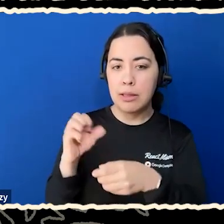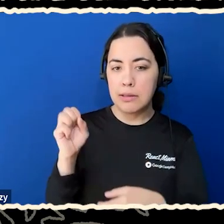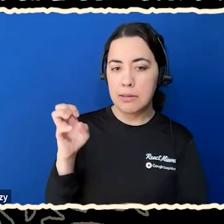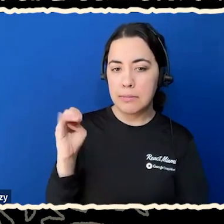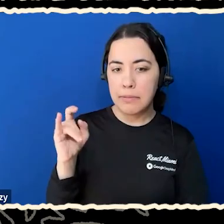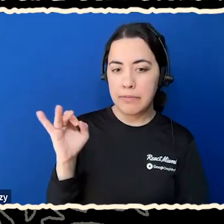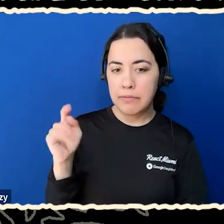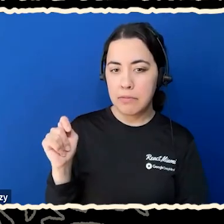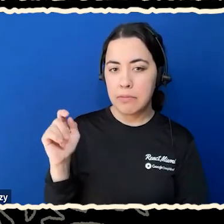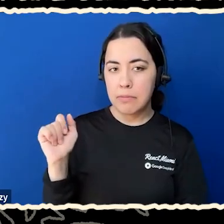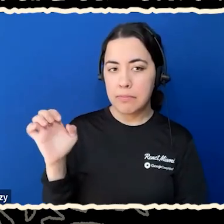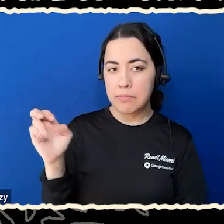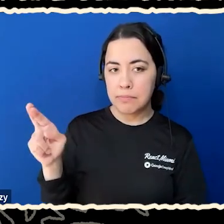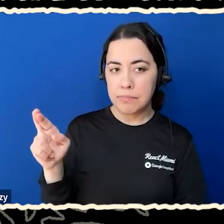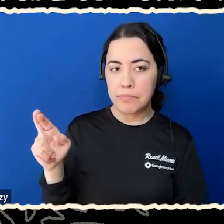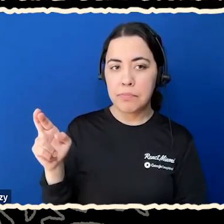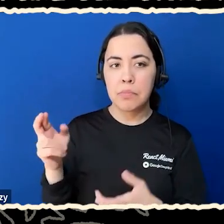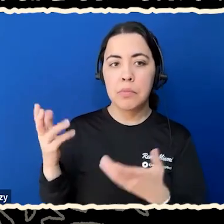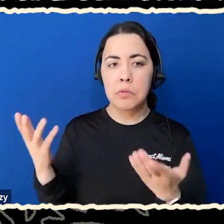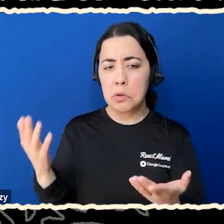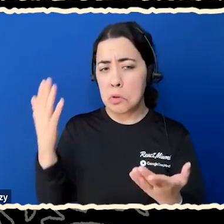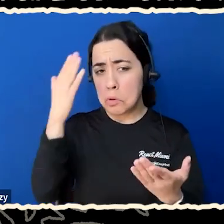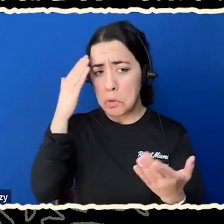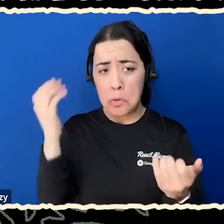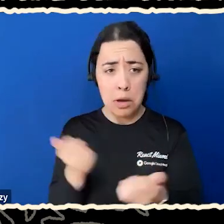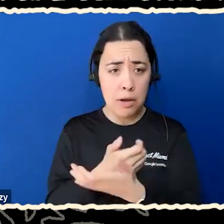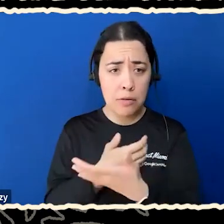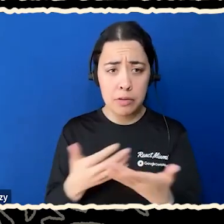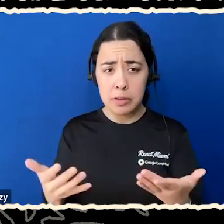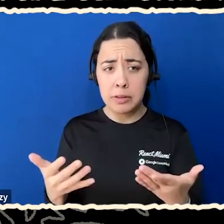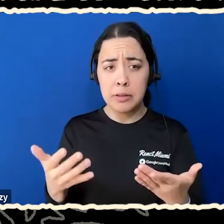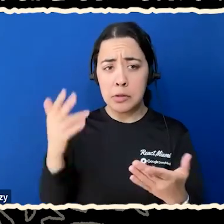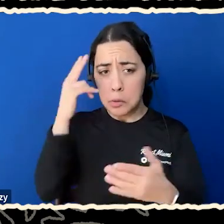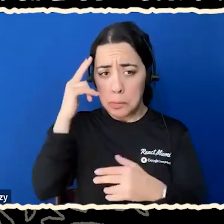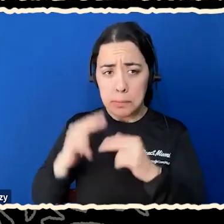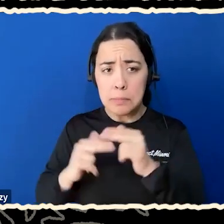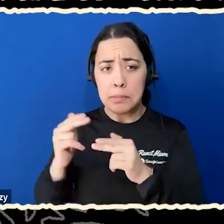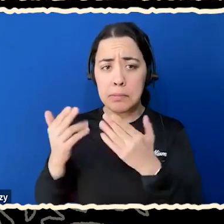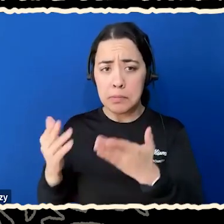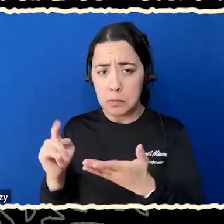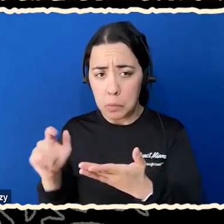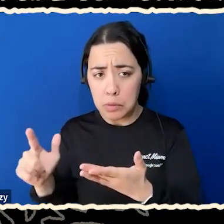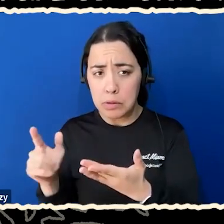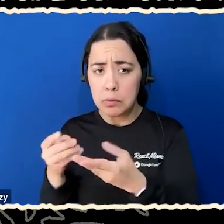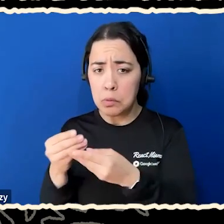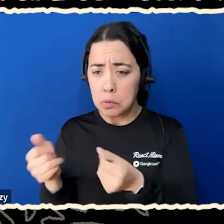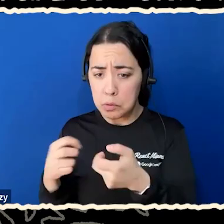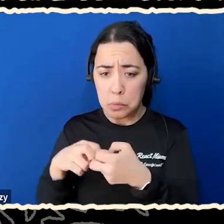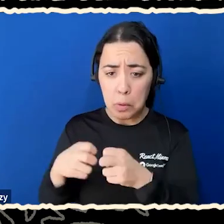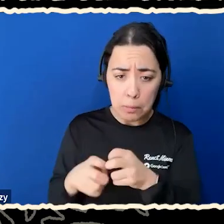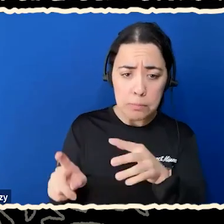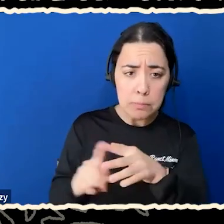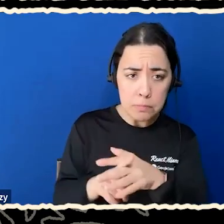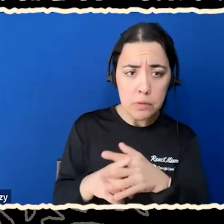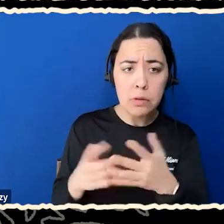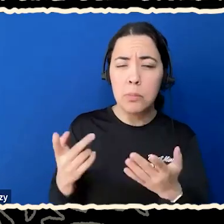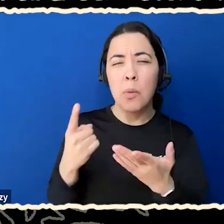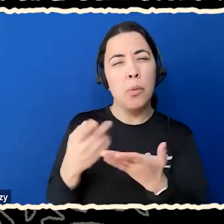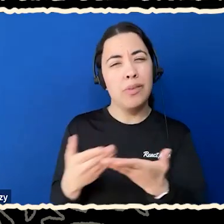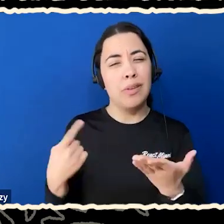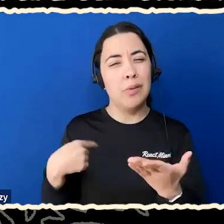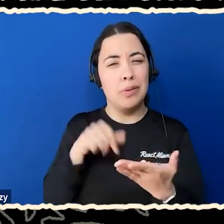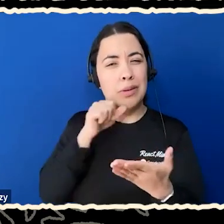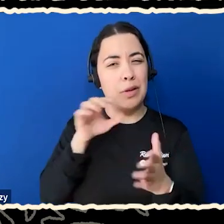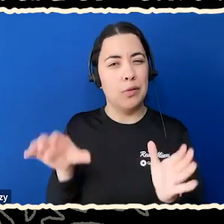OK, cool. So we know everything. We iterated the problems and theoretical solutions, but, well, one thing pops out of this. We are not building that